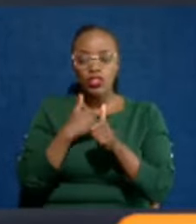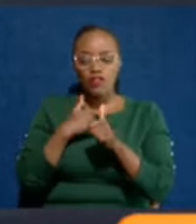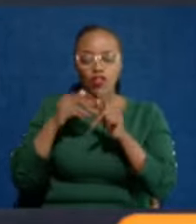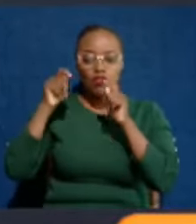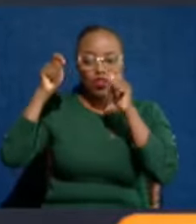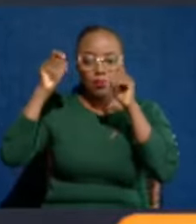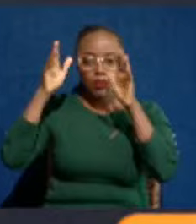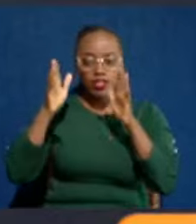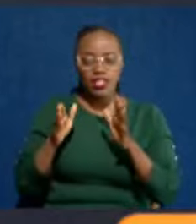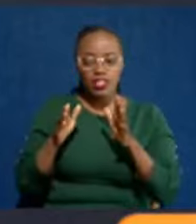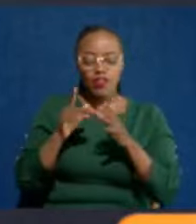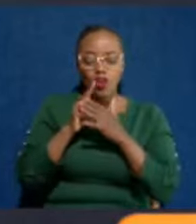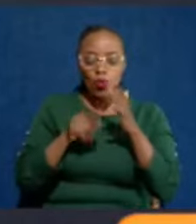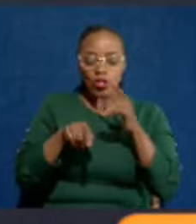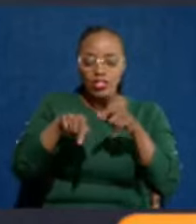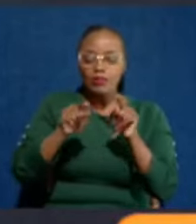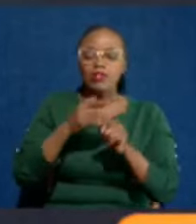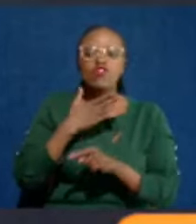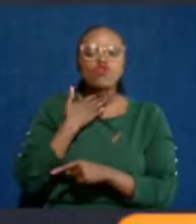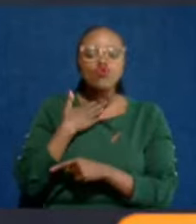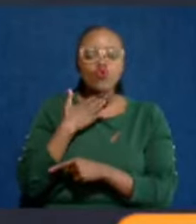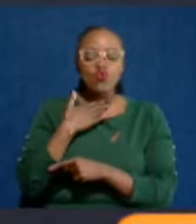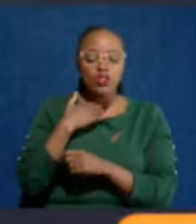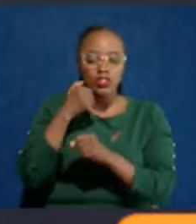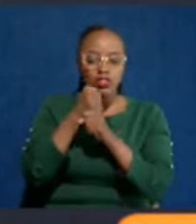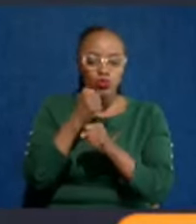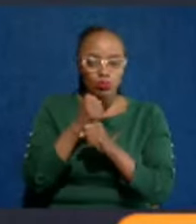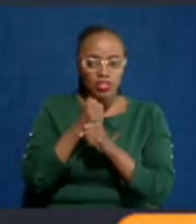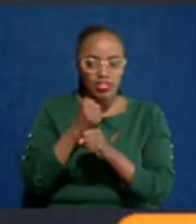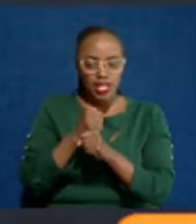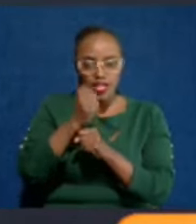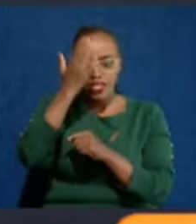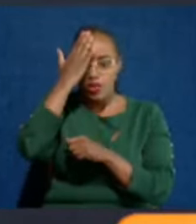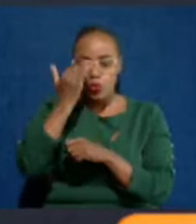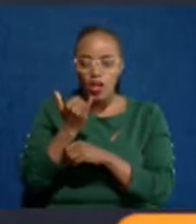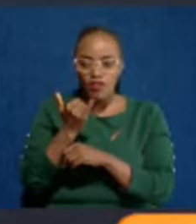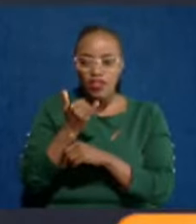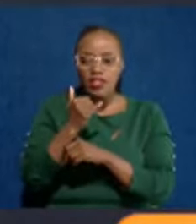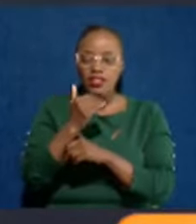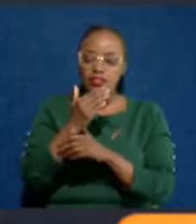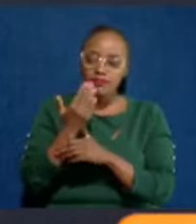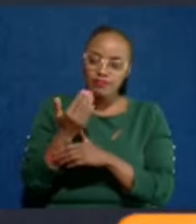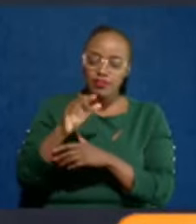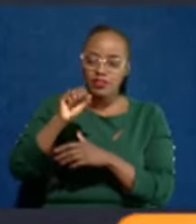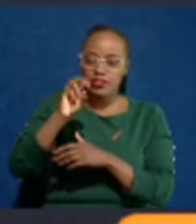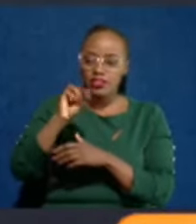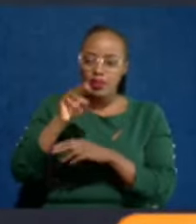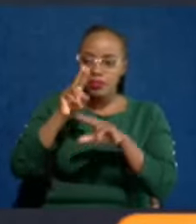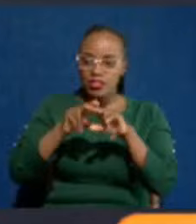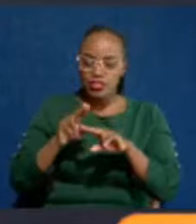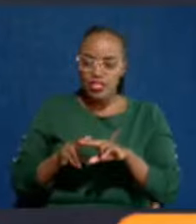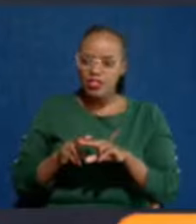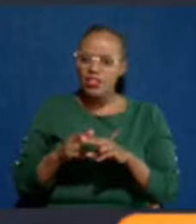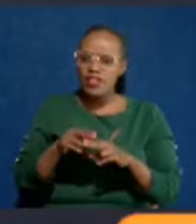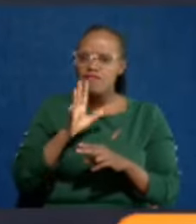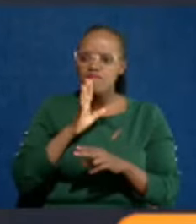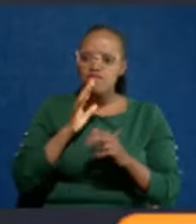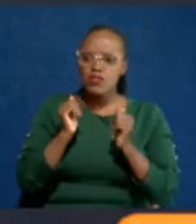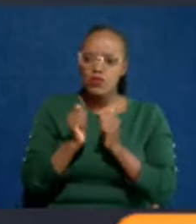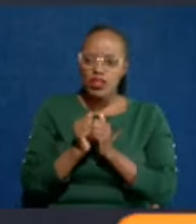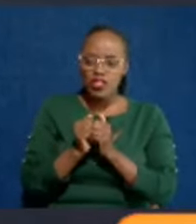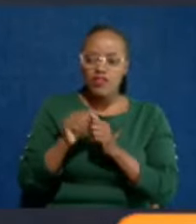protesters on what they really wanted fulfilled. Because some sat here and, you know, we spoke to a number of